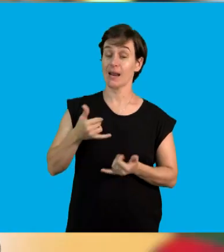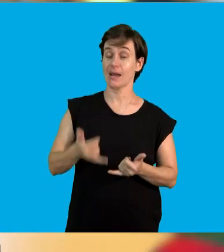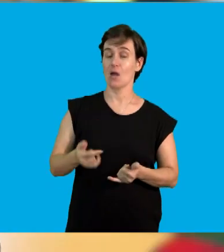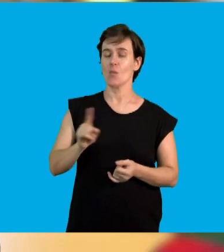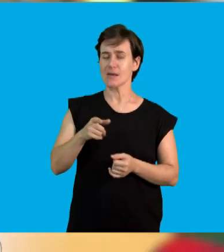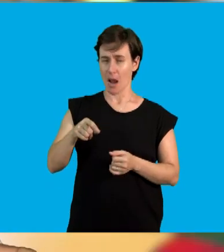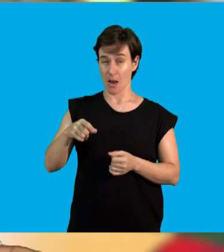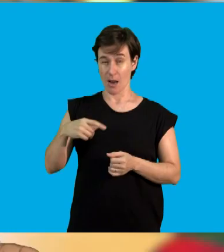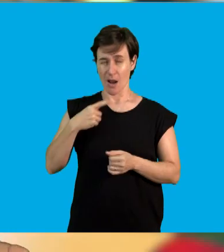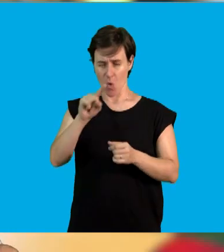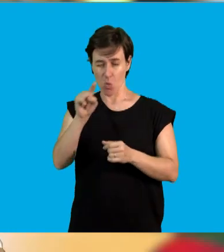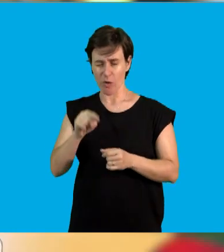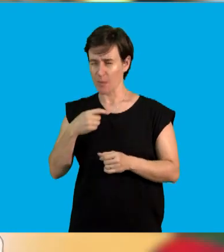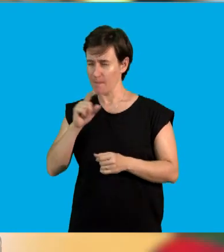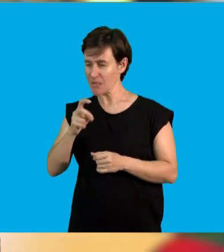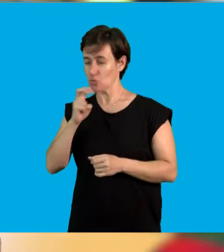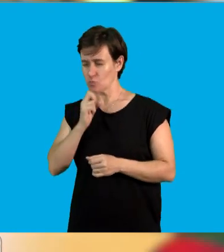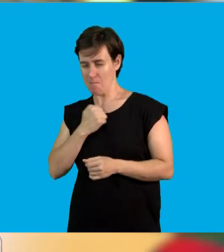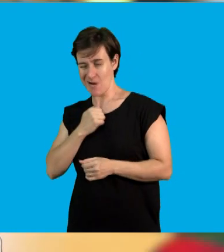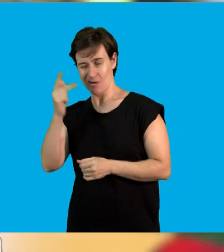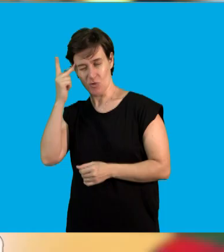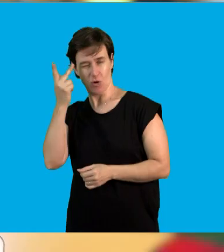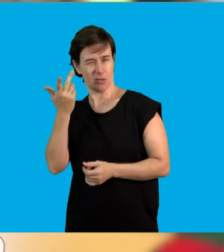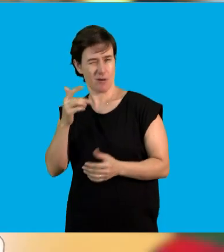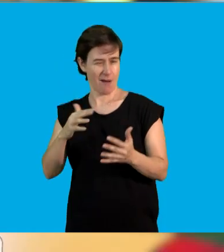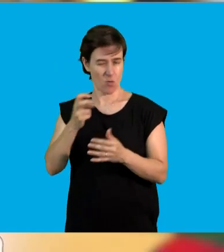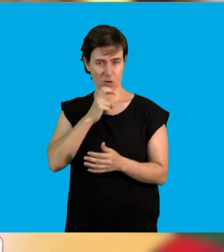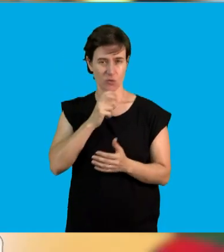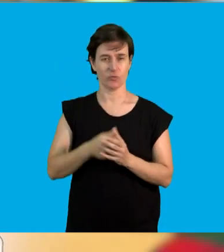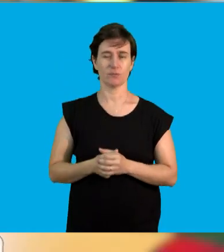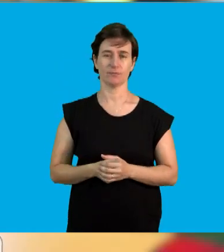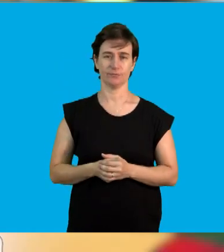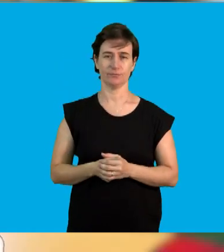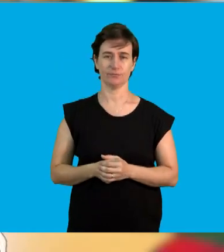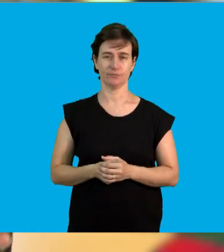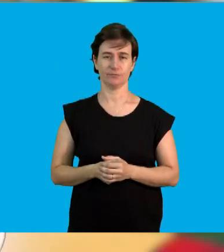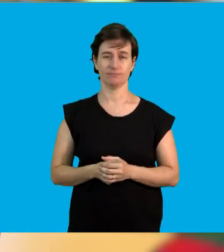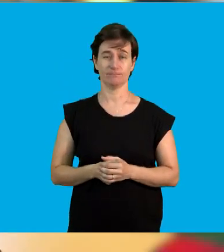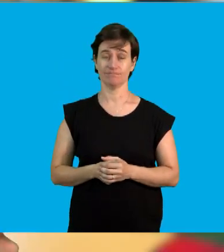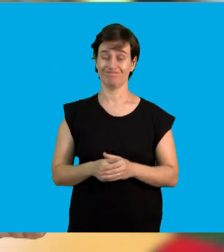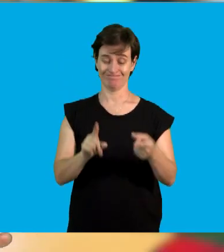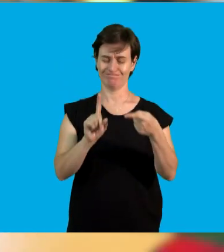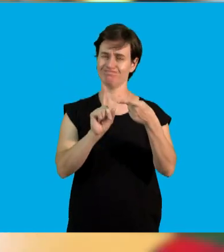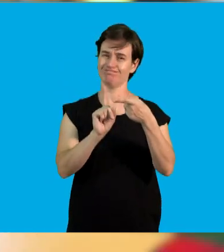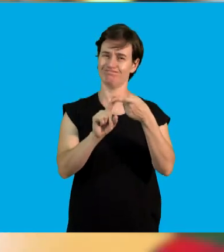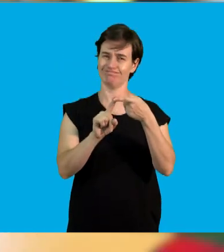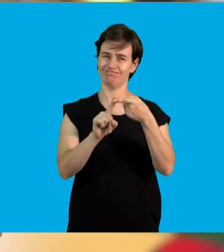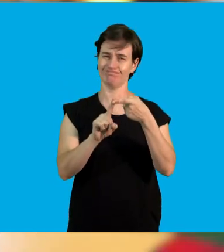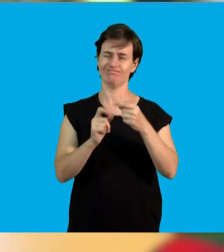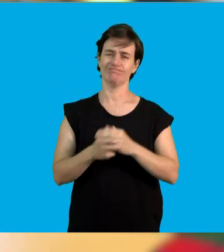Welcome, learners. So now, as you have said, we're going to jump into application questions, and they're still based on the parallel